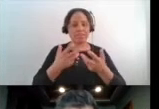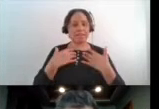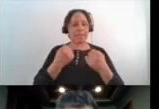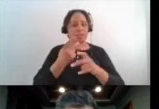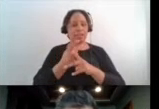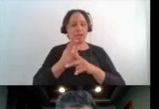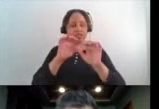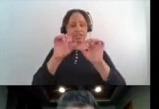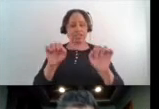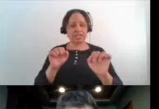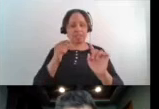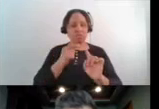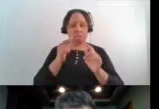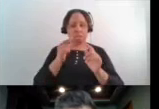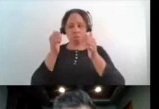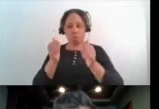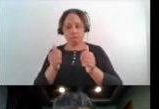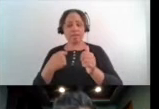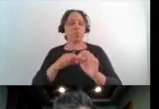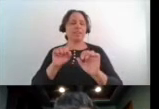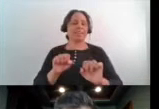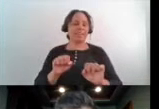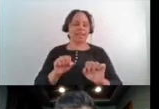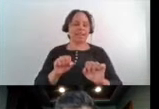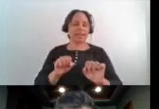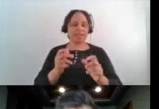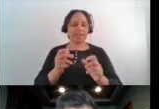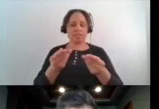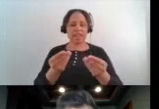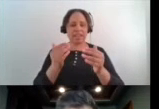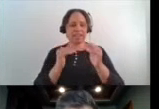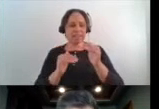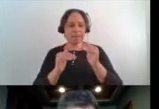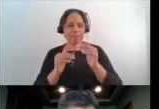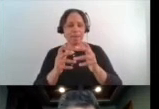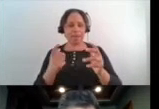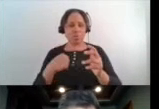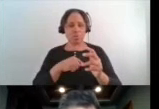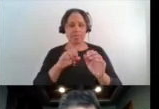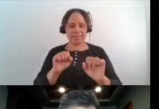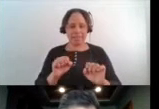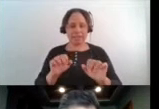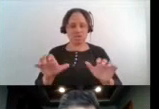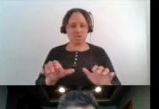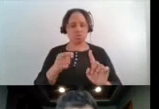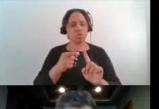go bankrupt, we're able to provide that minimum amount that we can get away with to allow for an